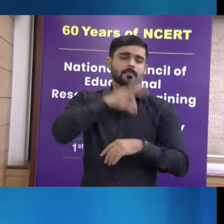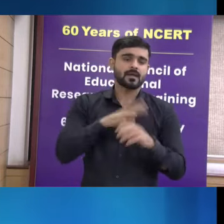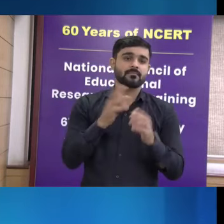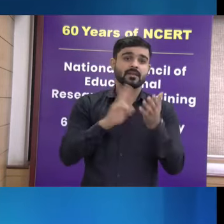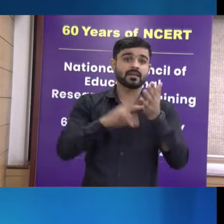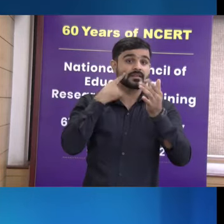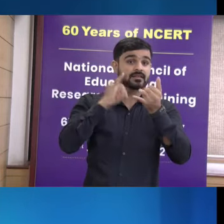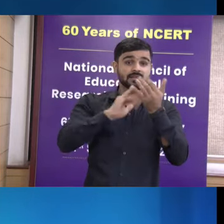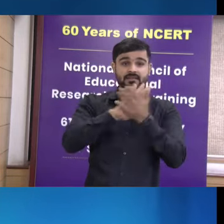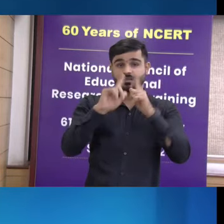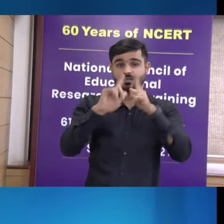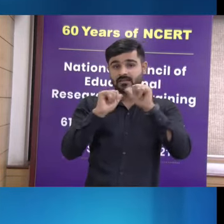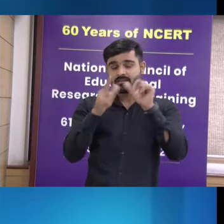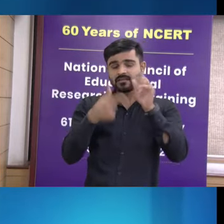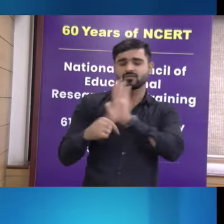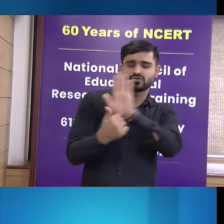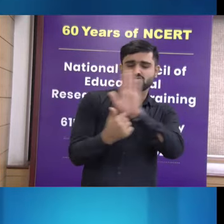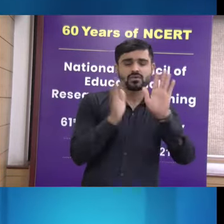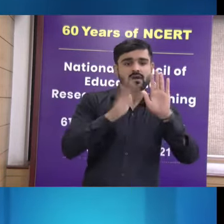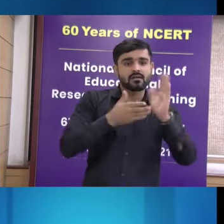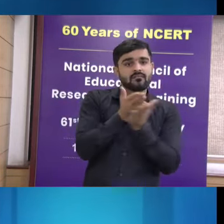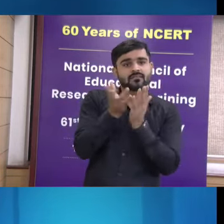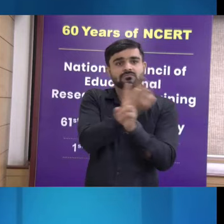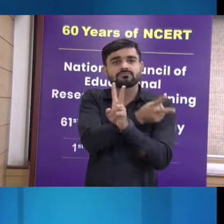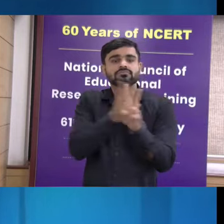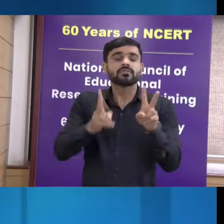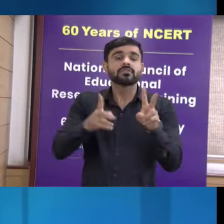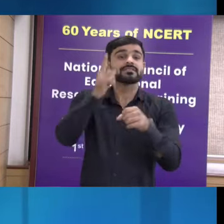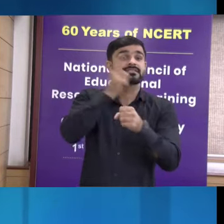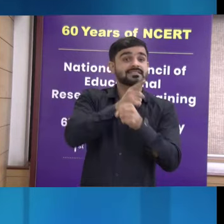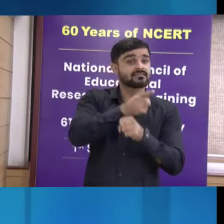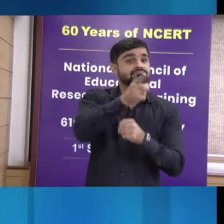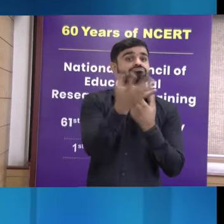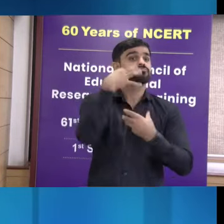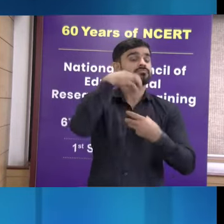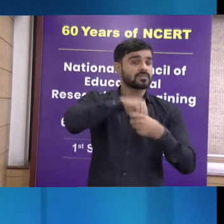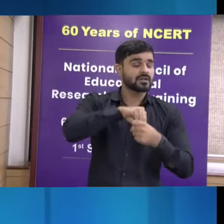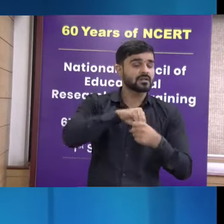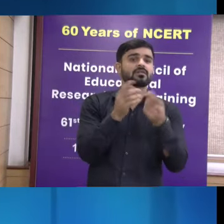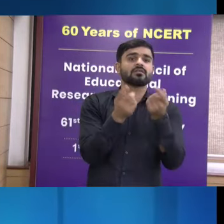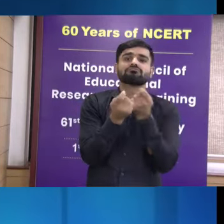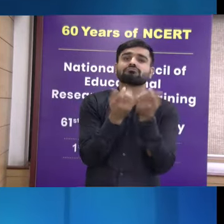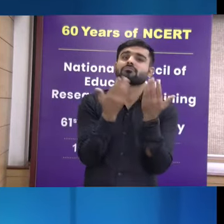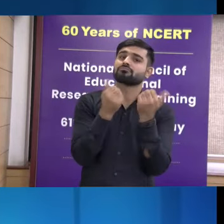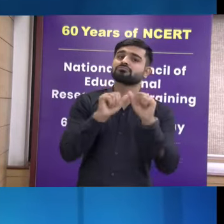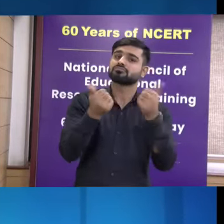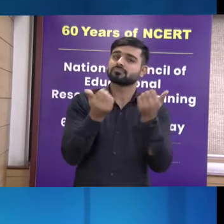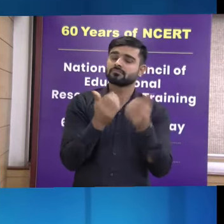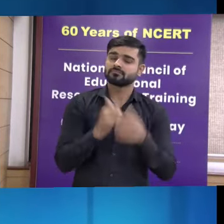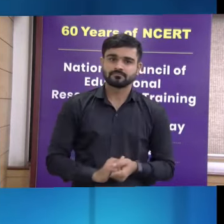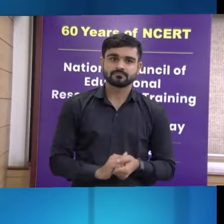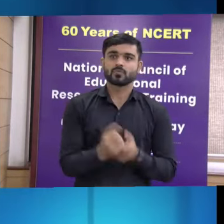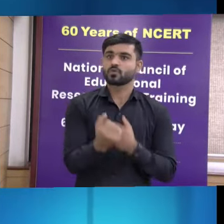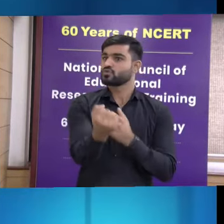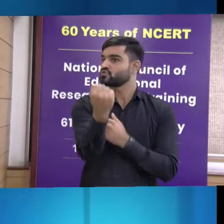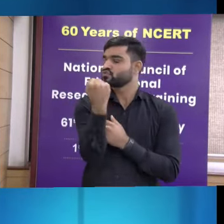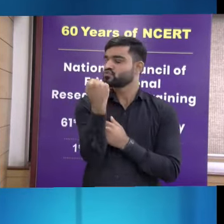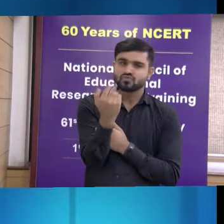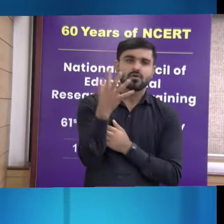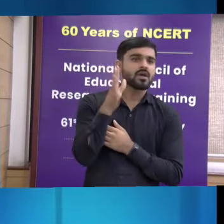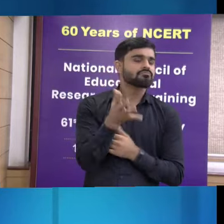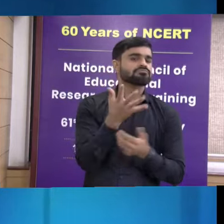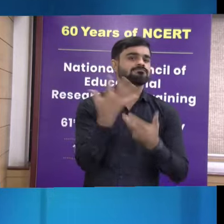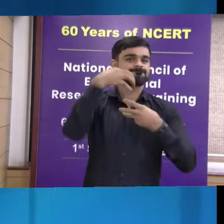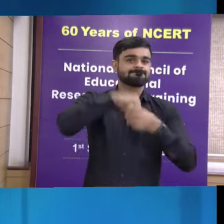has shown a way forward that teachers can be invigorated and can be strengthened, their